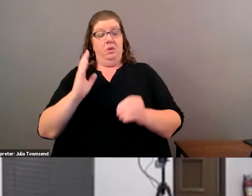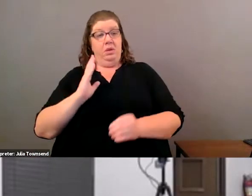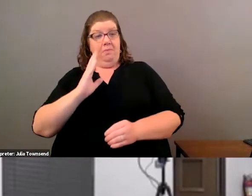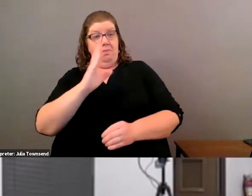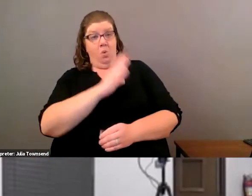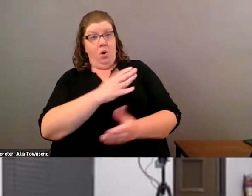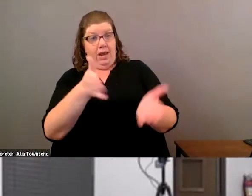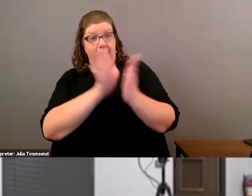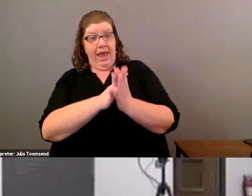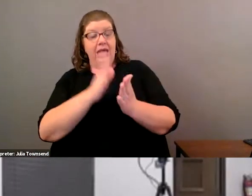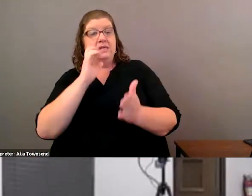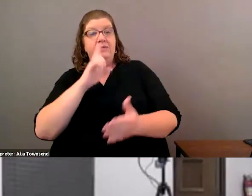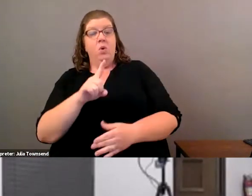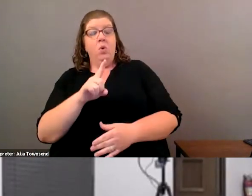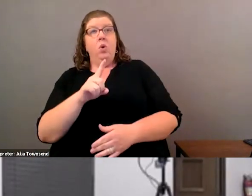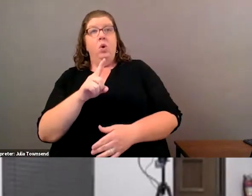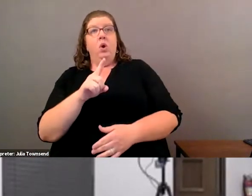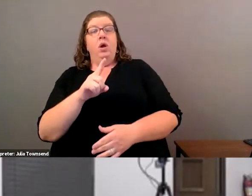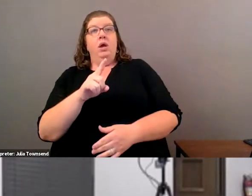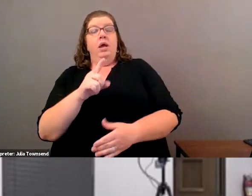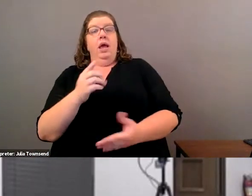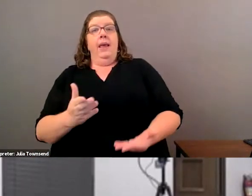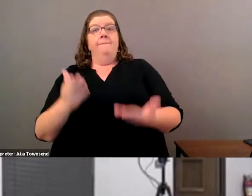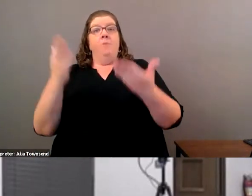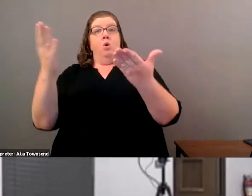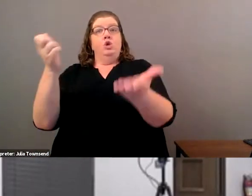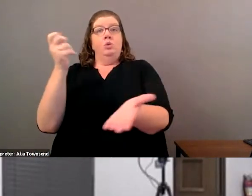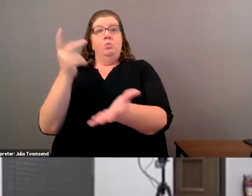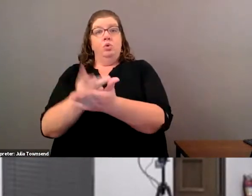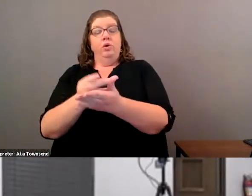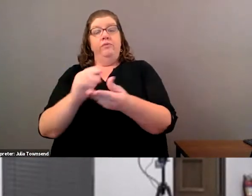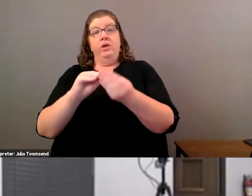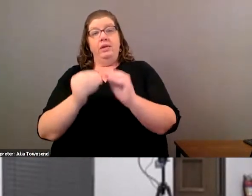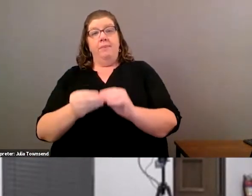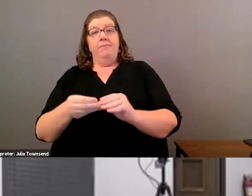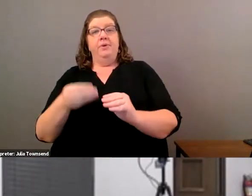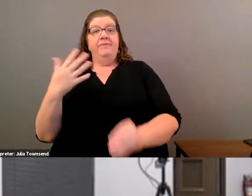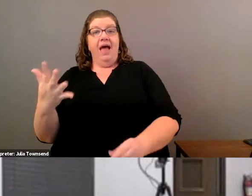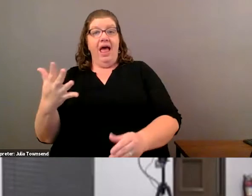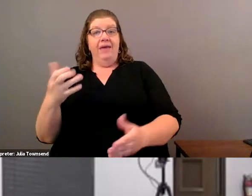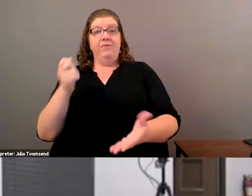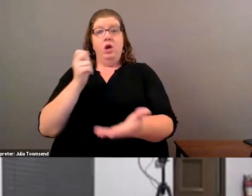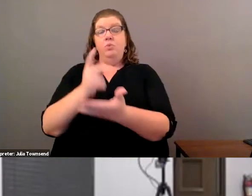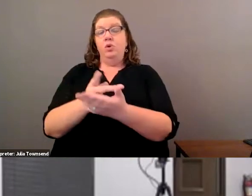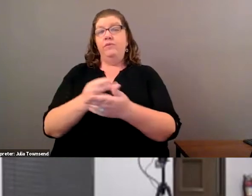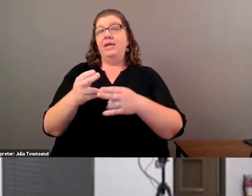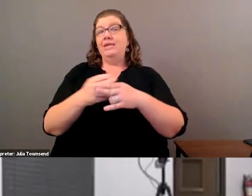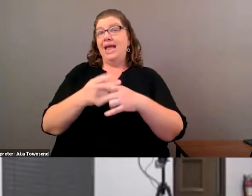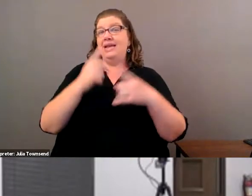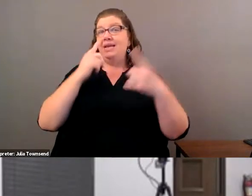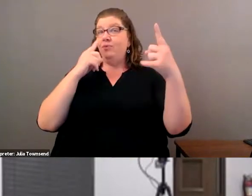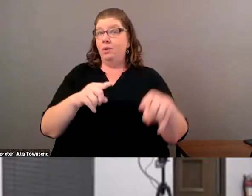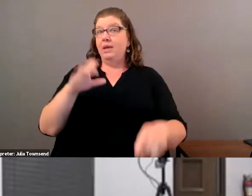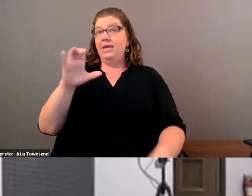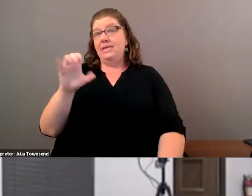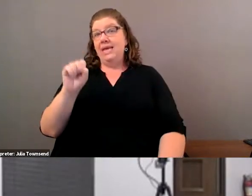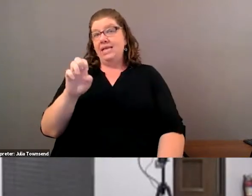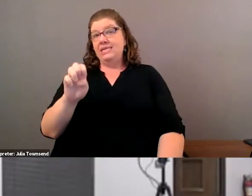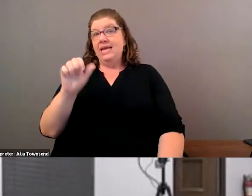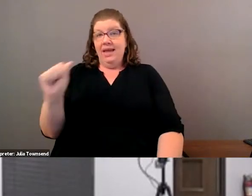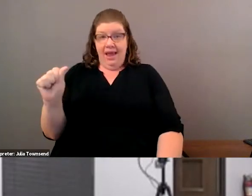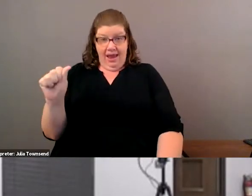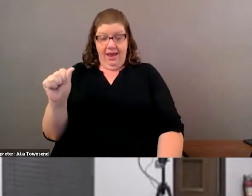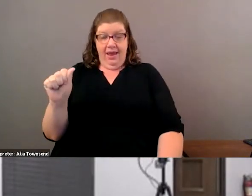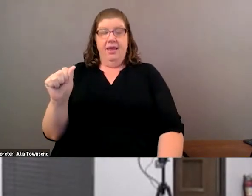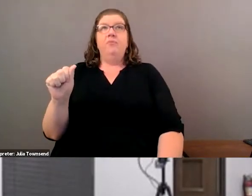for a motion to approve item number 5, which is the approval of the tentative agreement with the California School